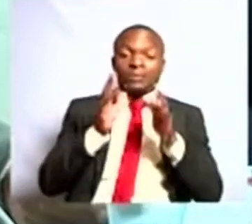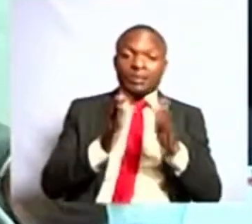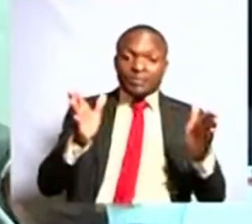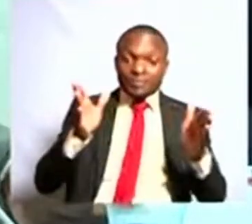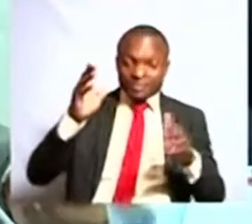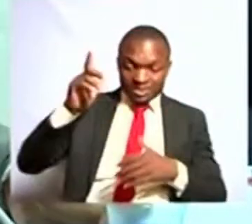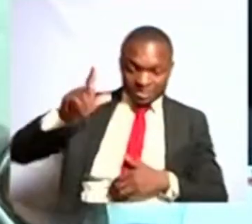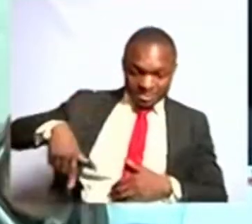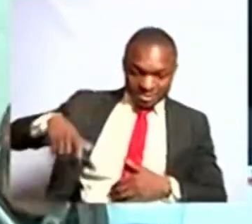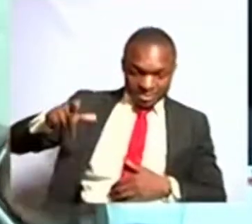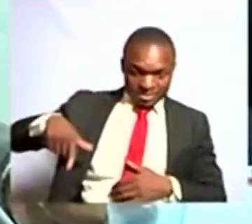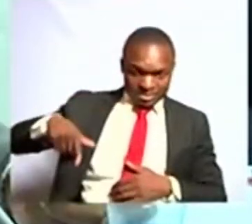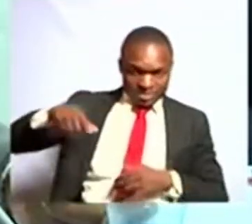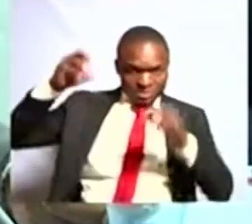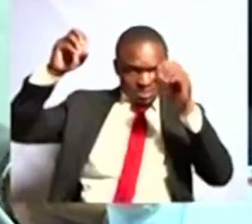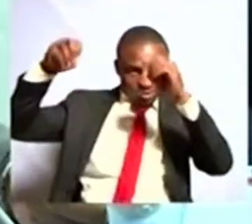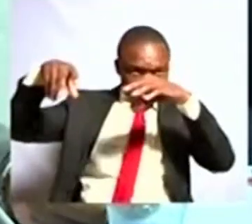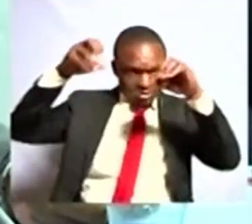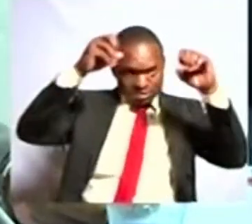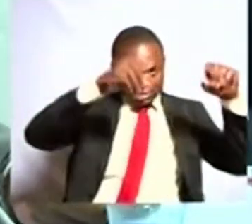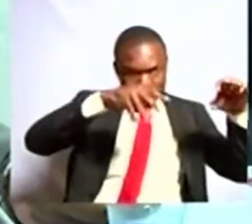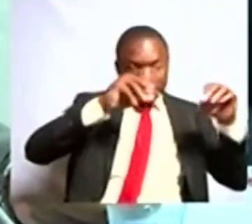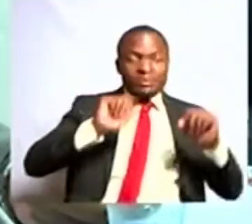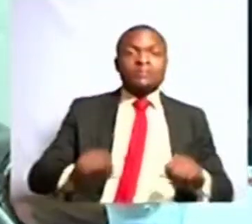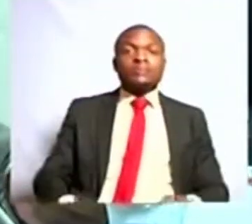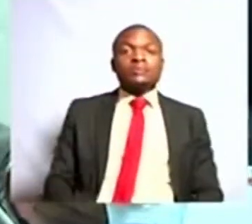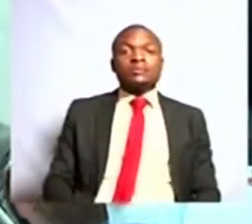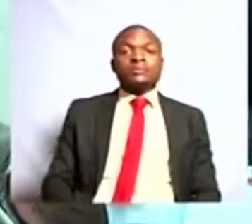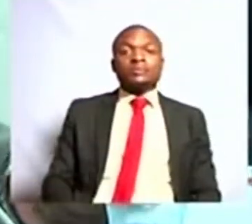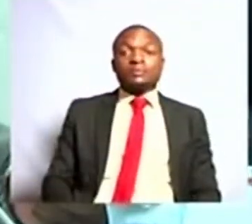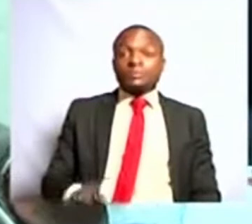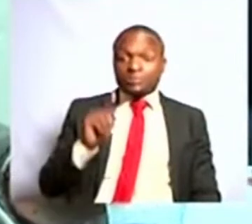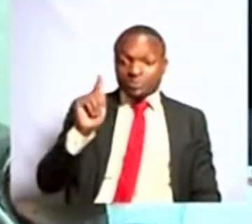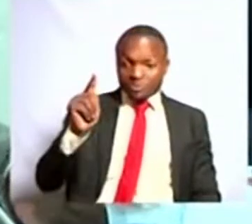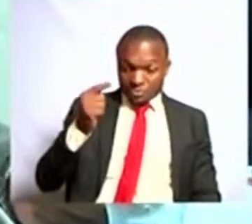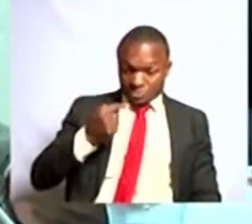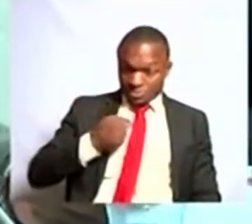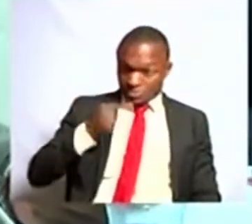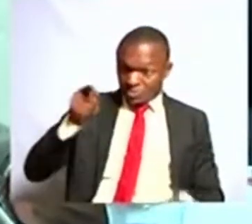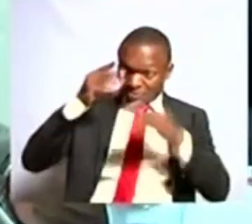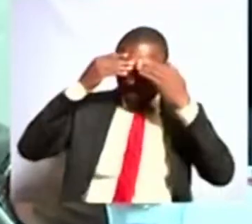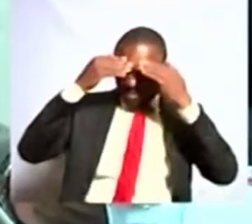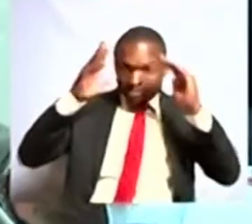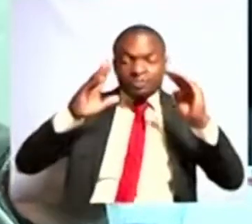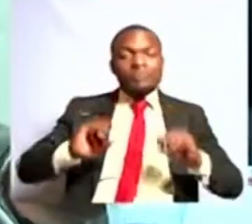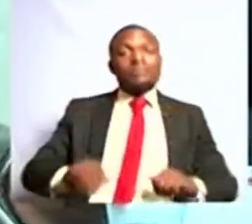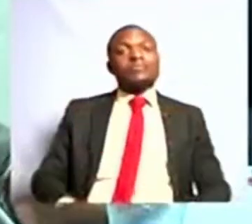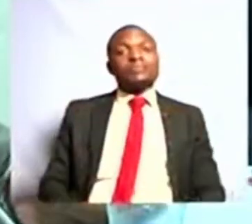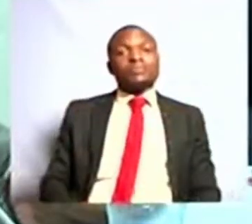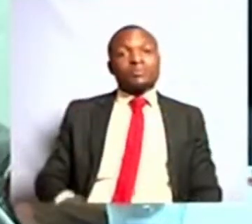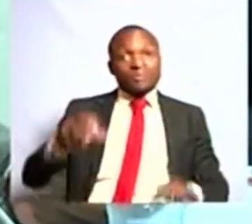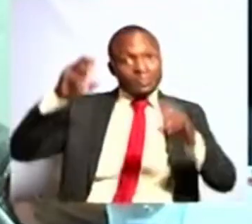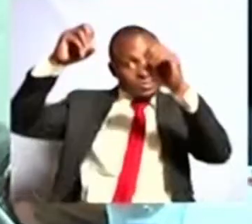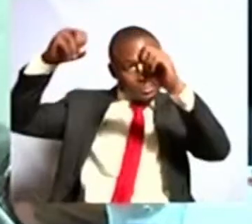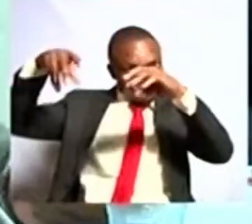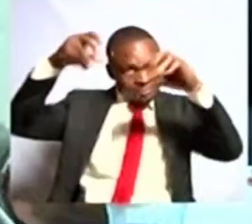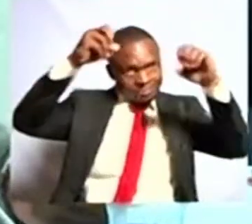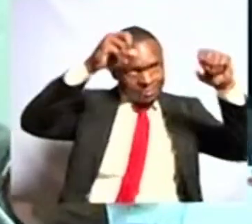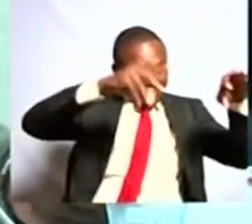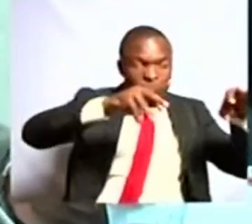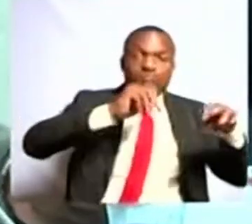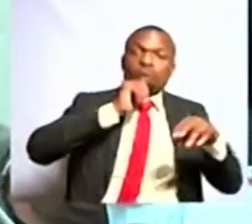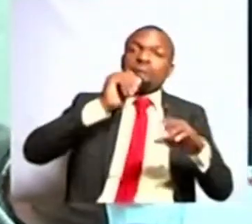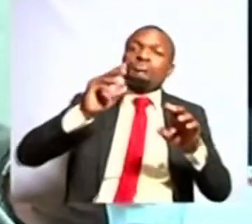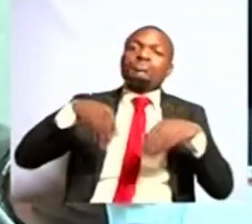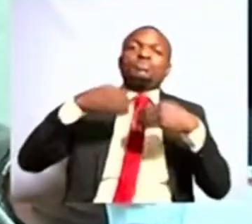biggest delay is on electricity. You and me are aware that ZESCO is